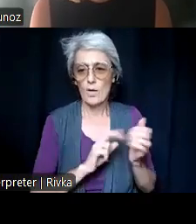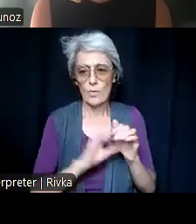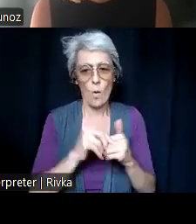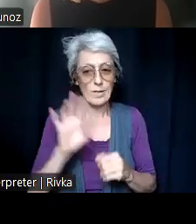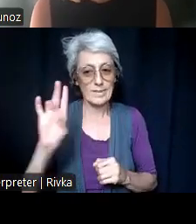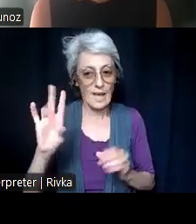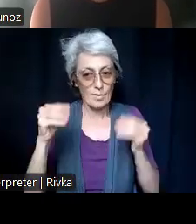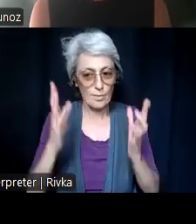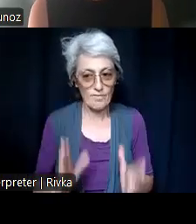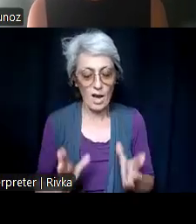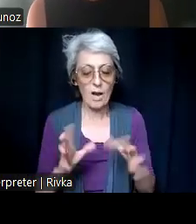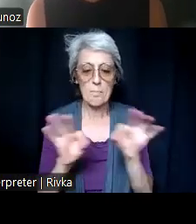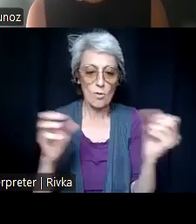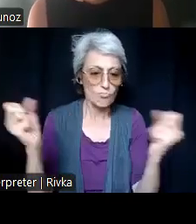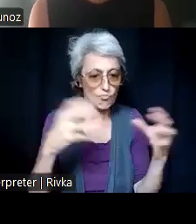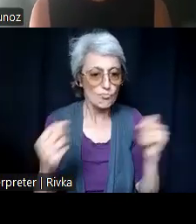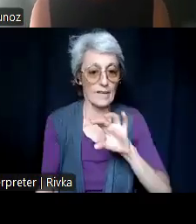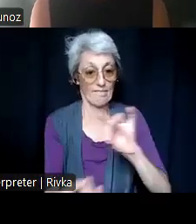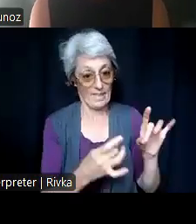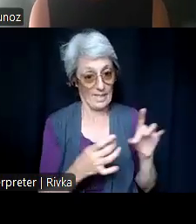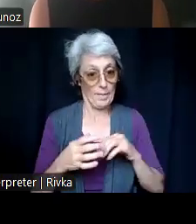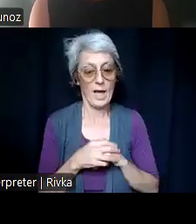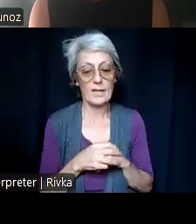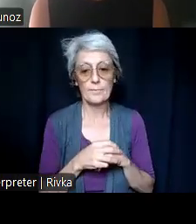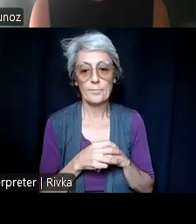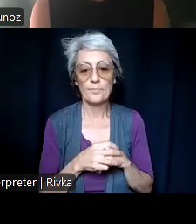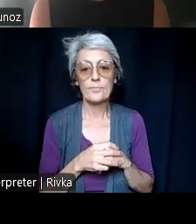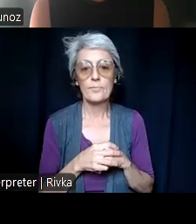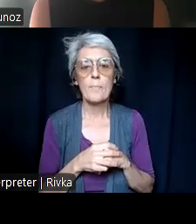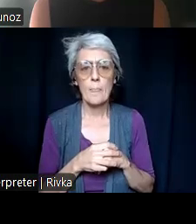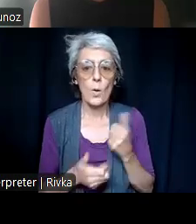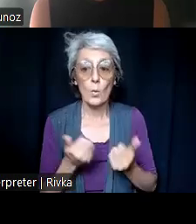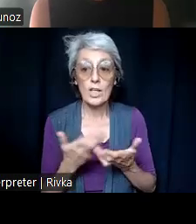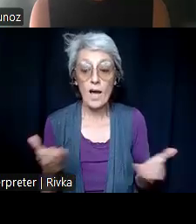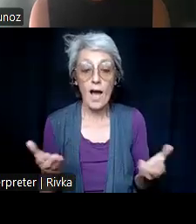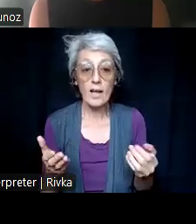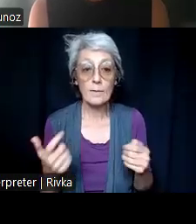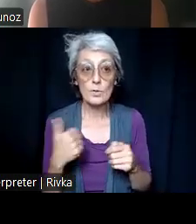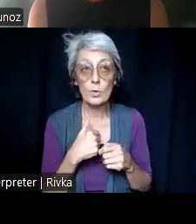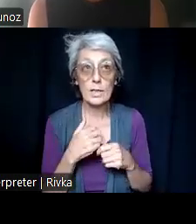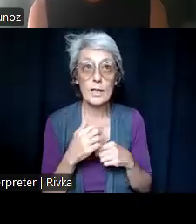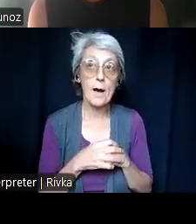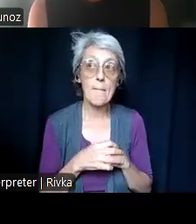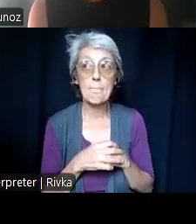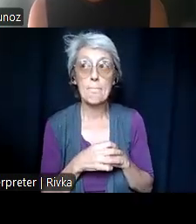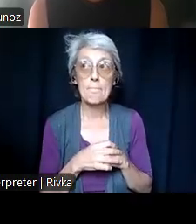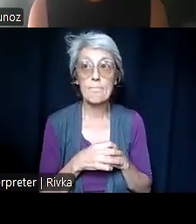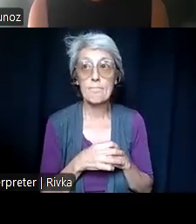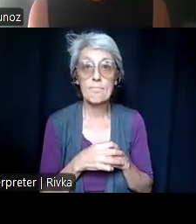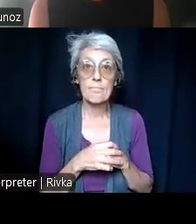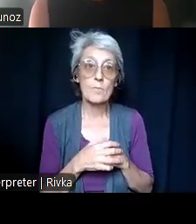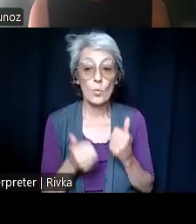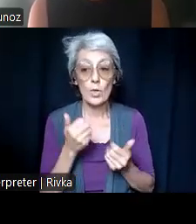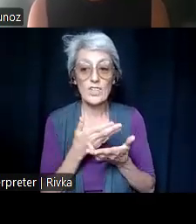it has been feedback driven, what items we have chosen to focus on.